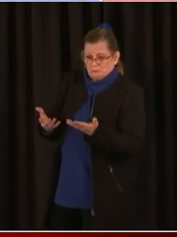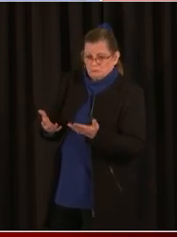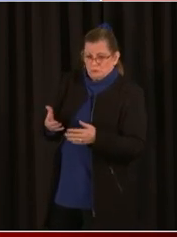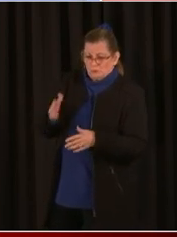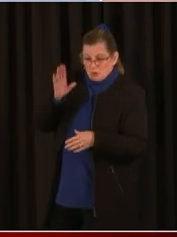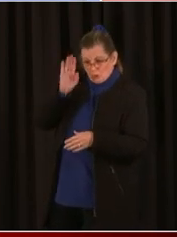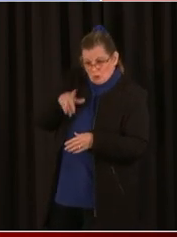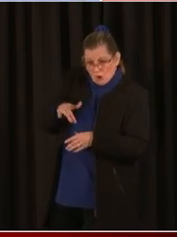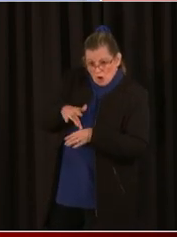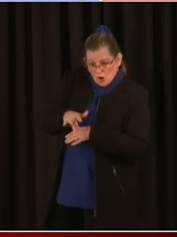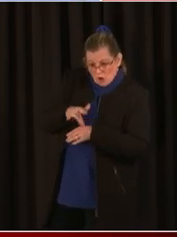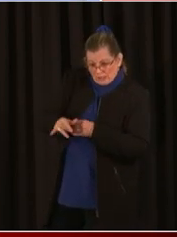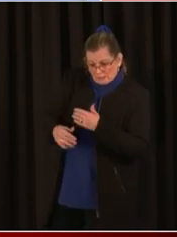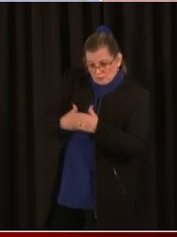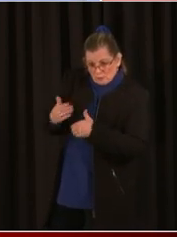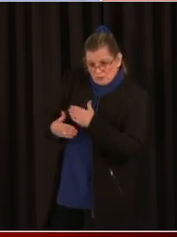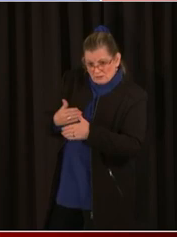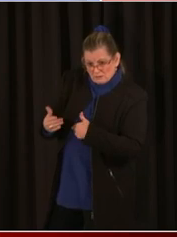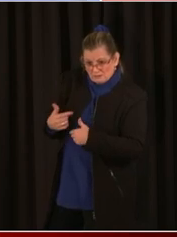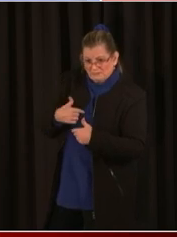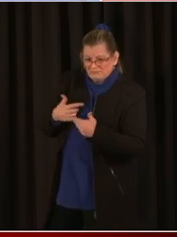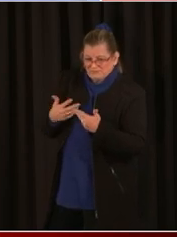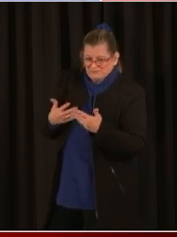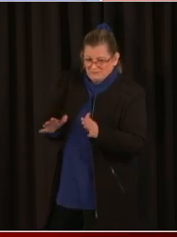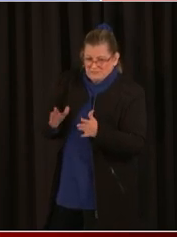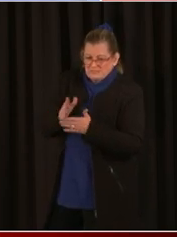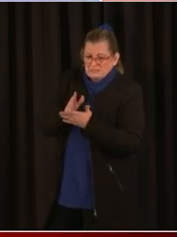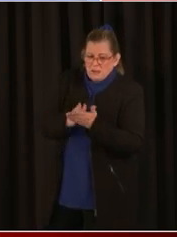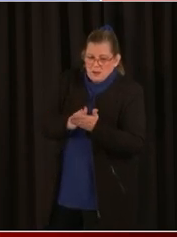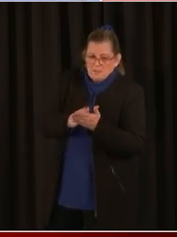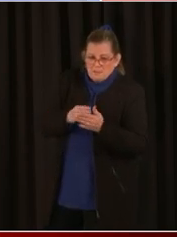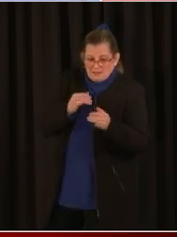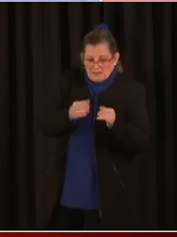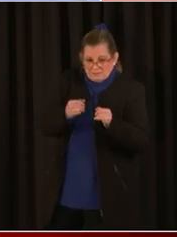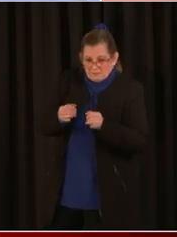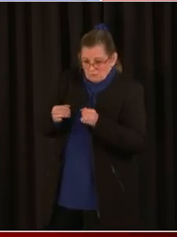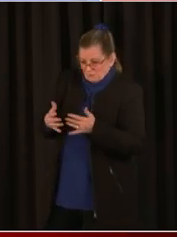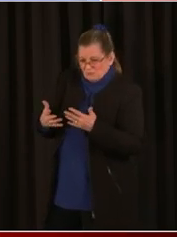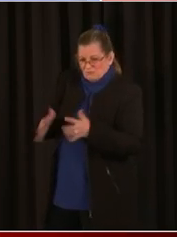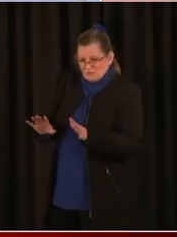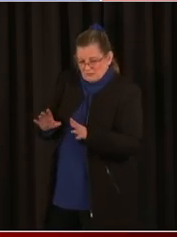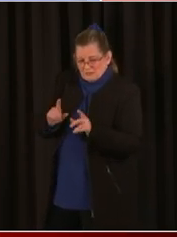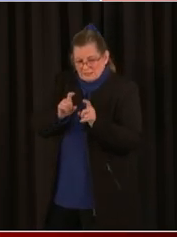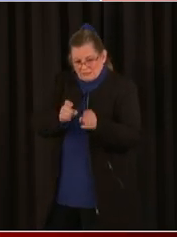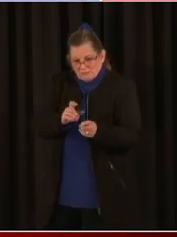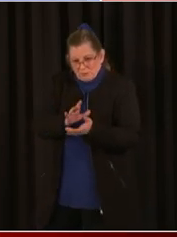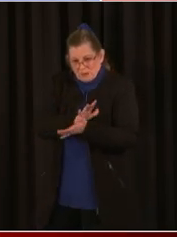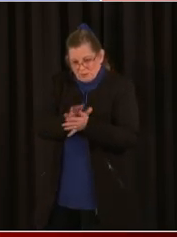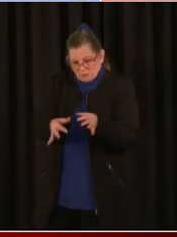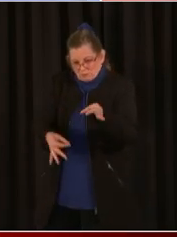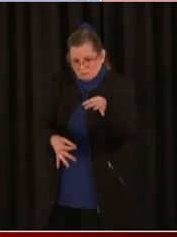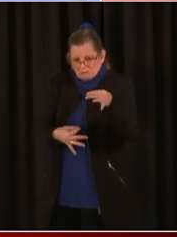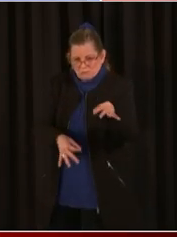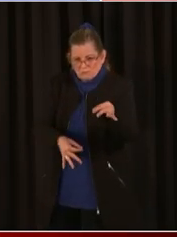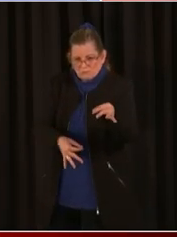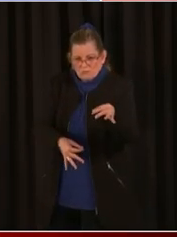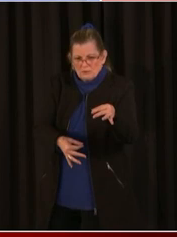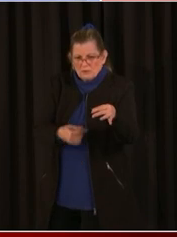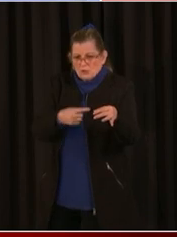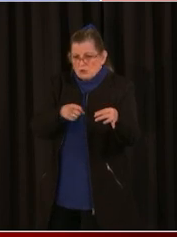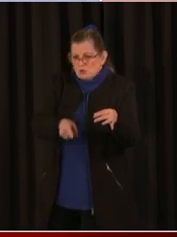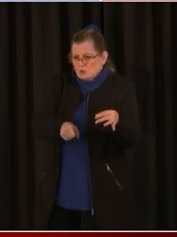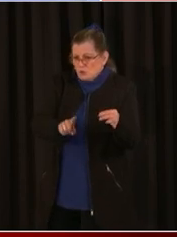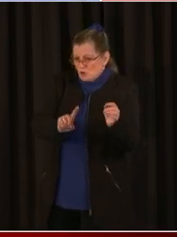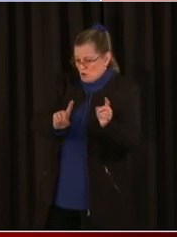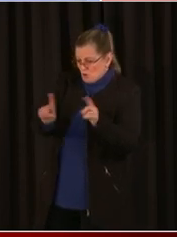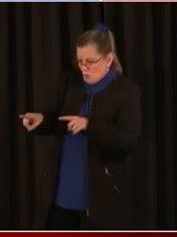that early on in the process, we did have some individuals who were given a sheet of paper and told to